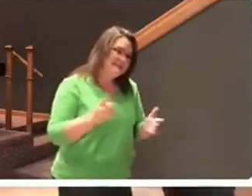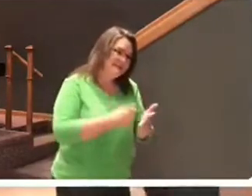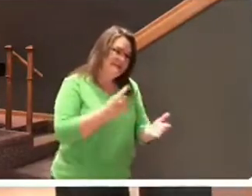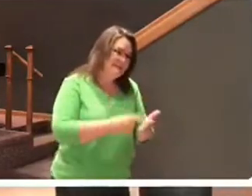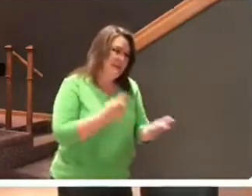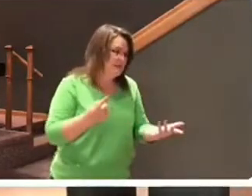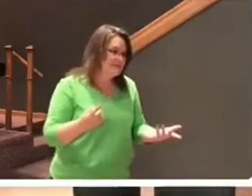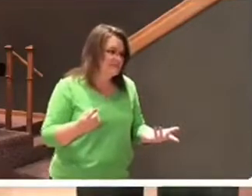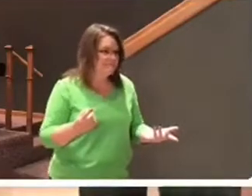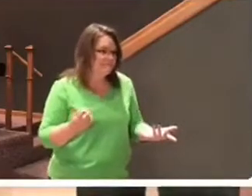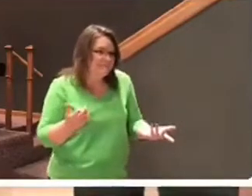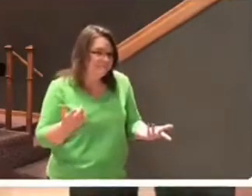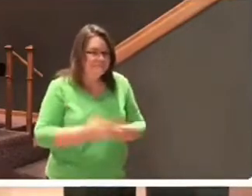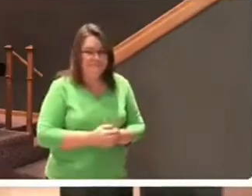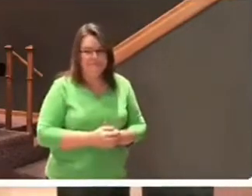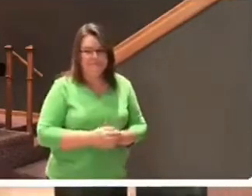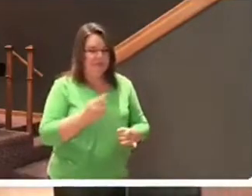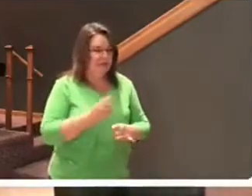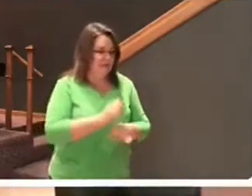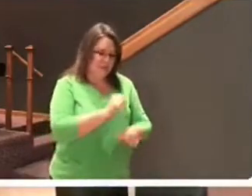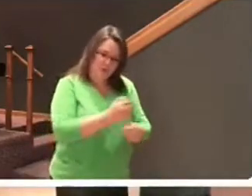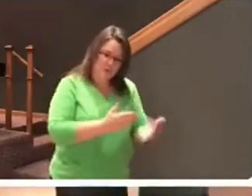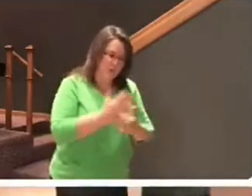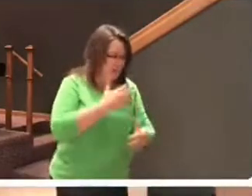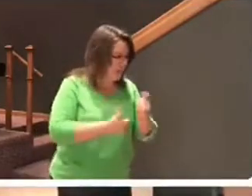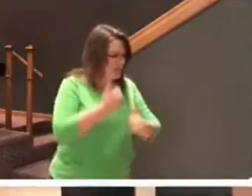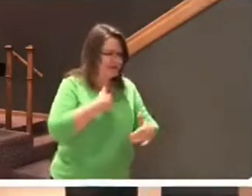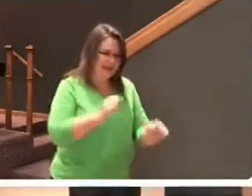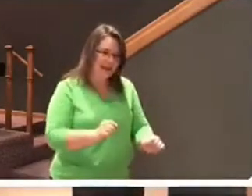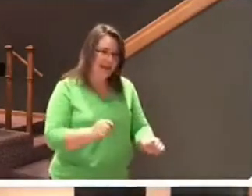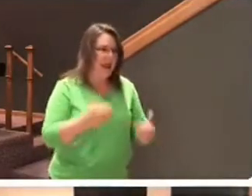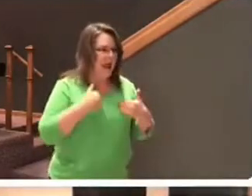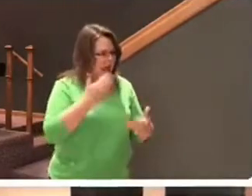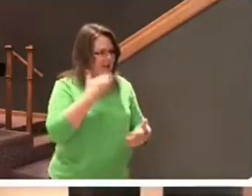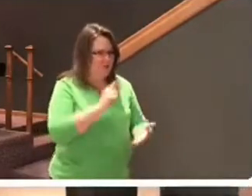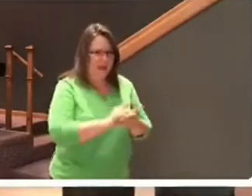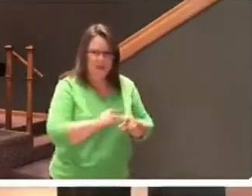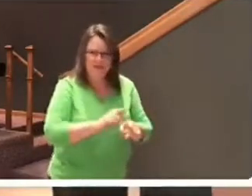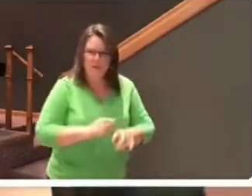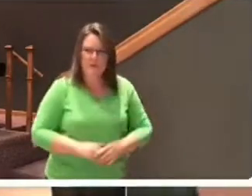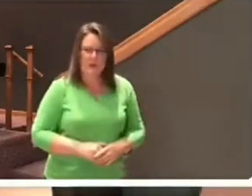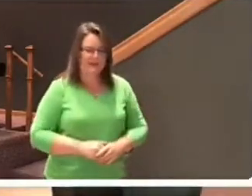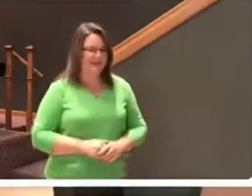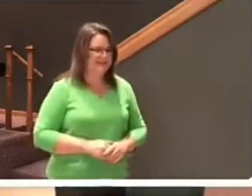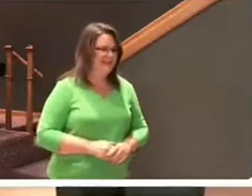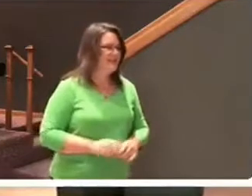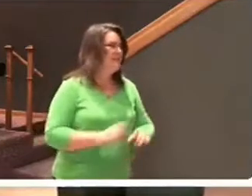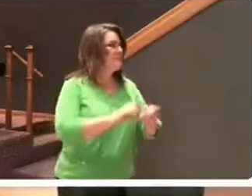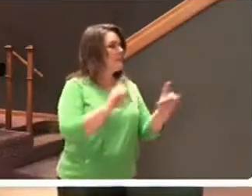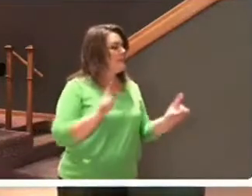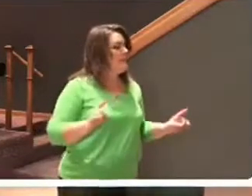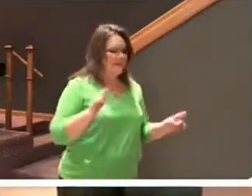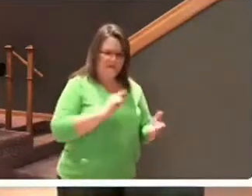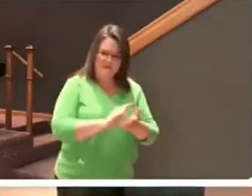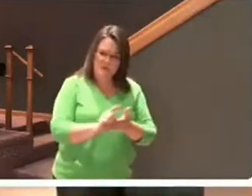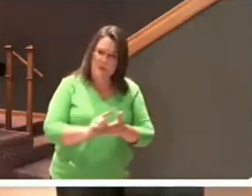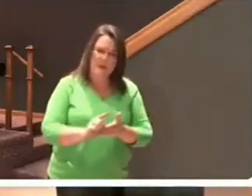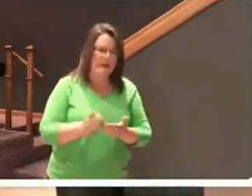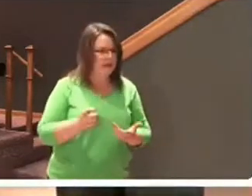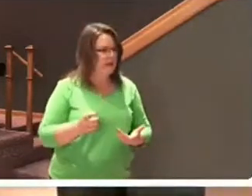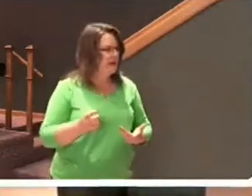sometimes it's just, just working through it the best I can. I have bad weeks too, but, this week and